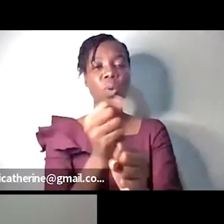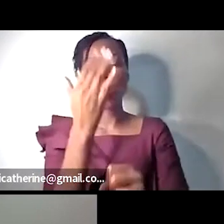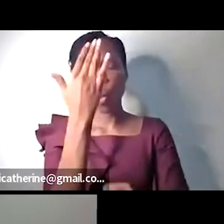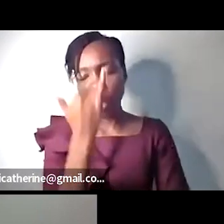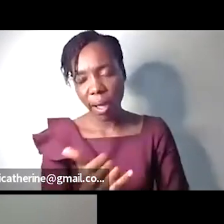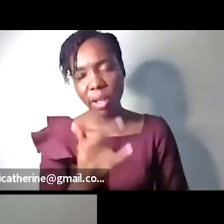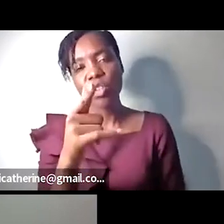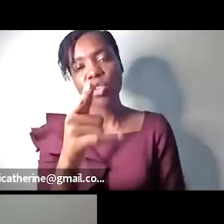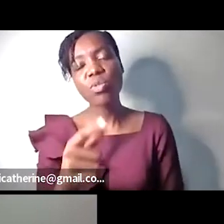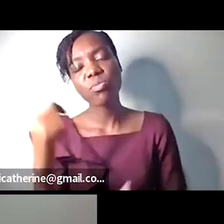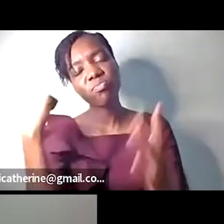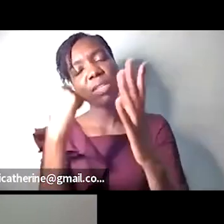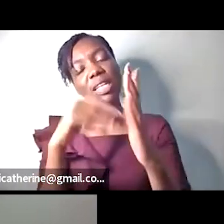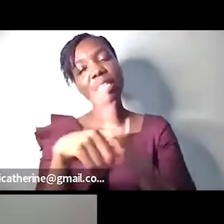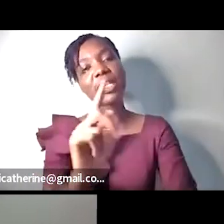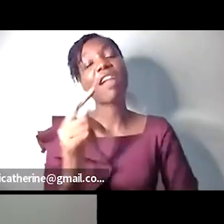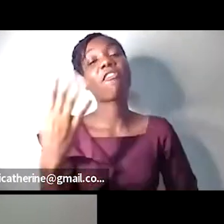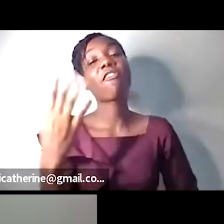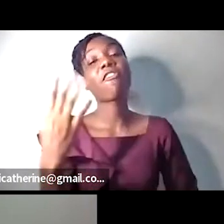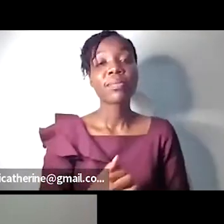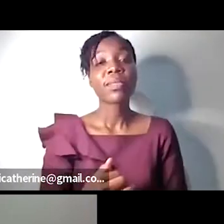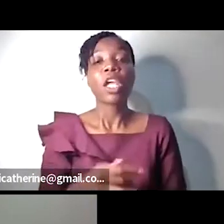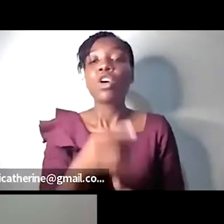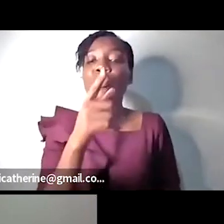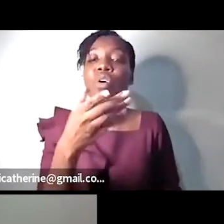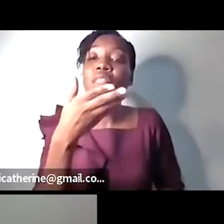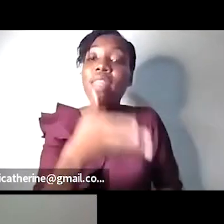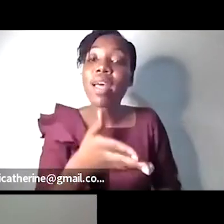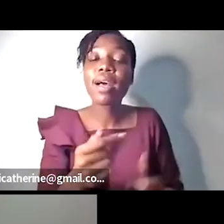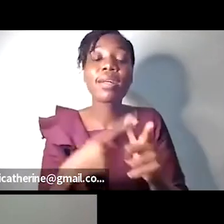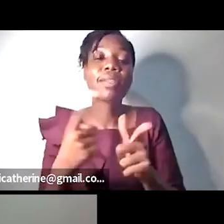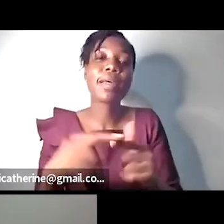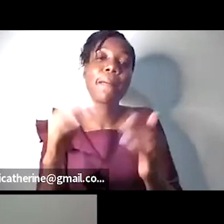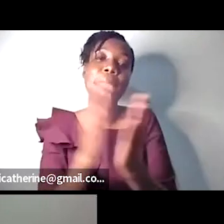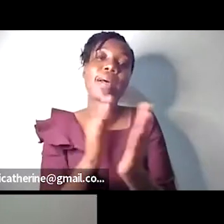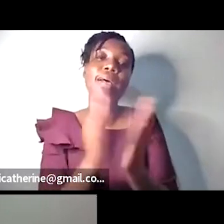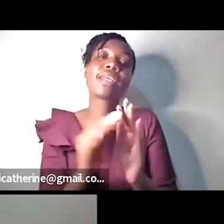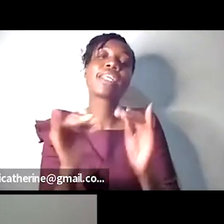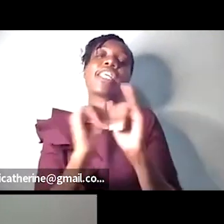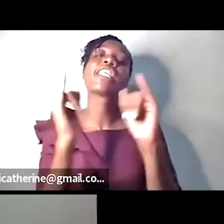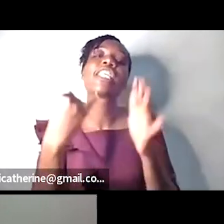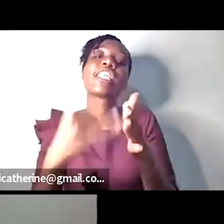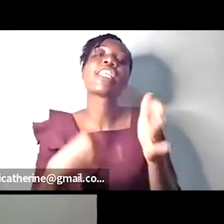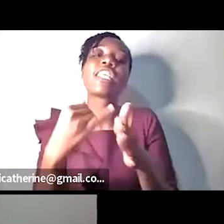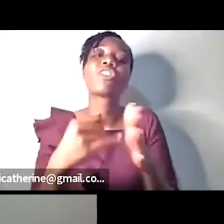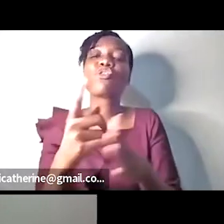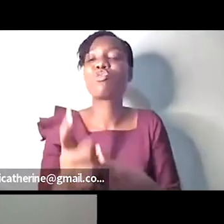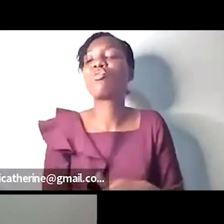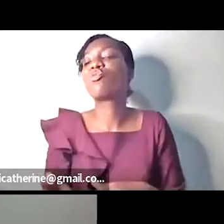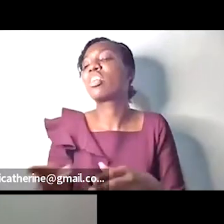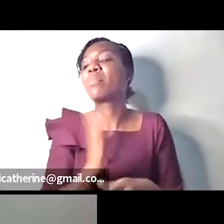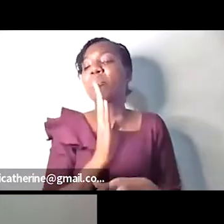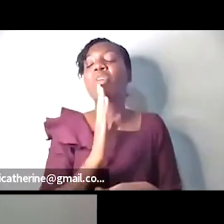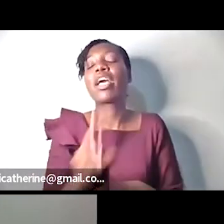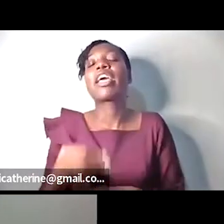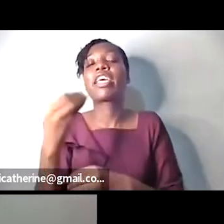self-sabotage. Why is it if you are here and you are in the banking industry, you are lending your boyfriend money, your husband